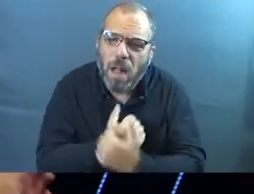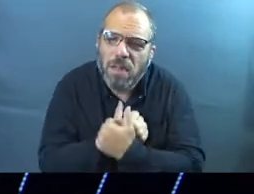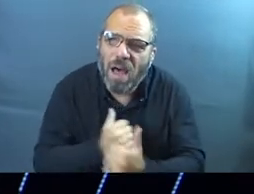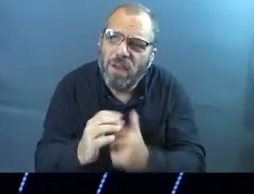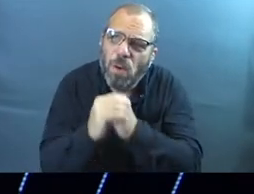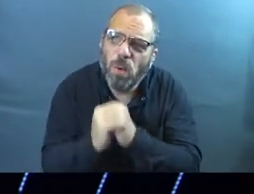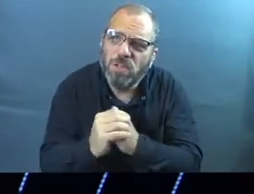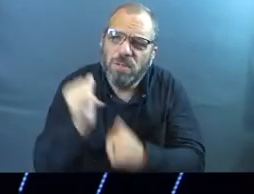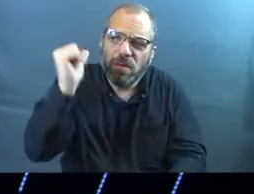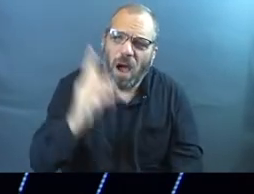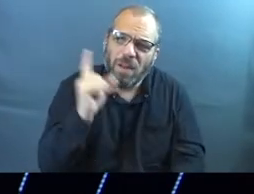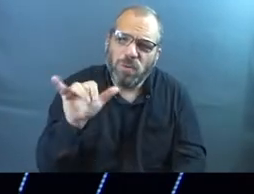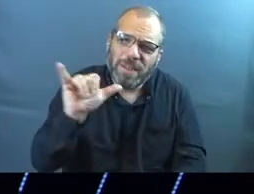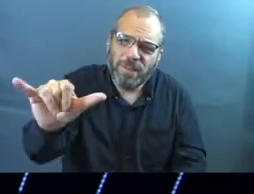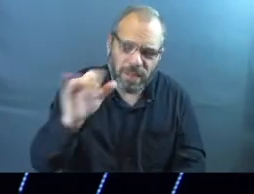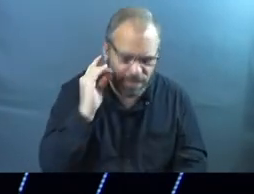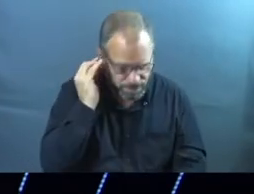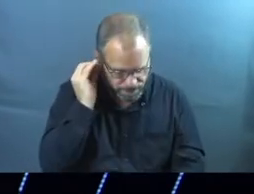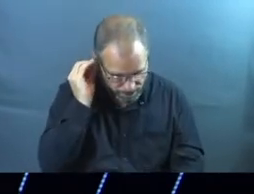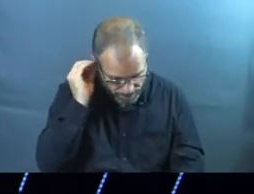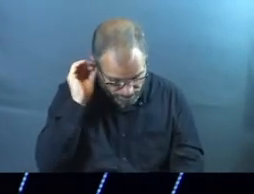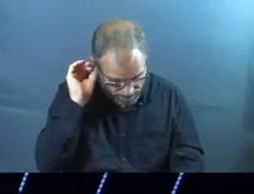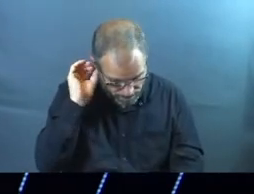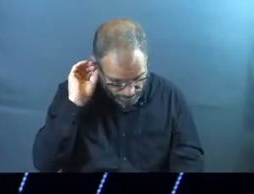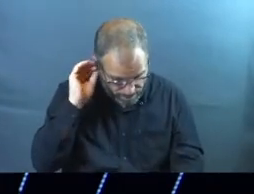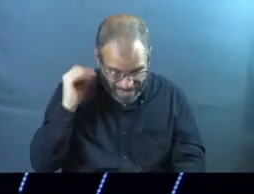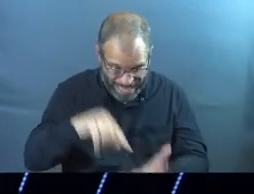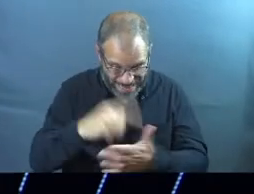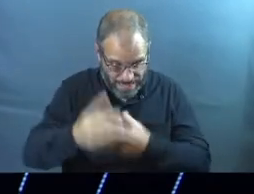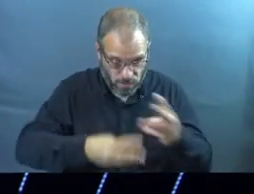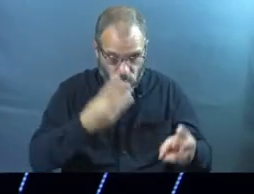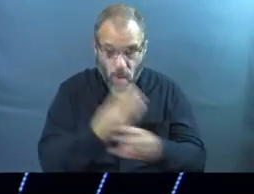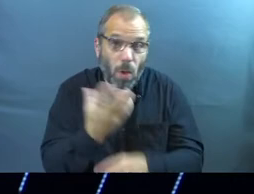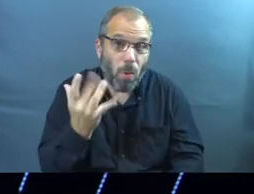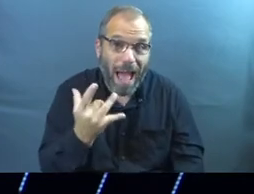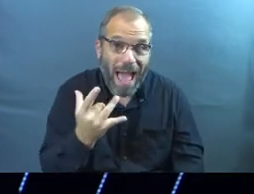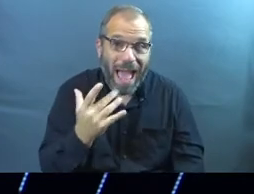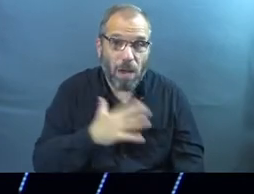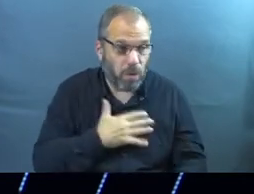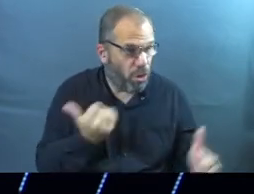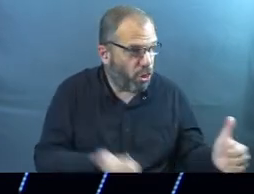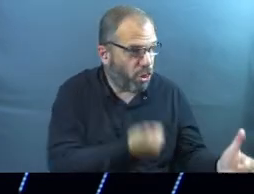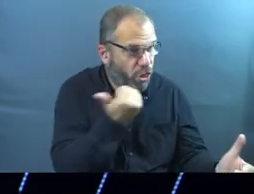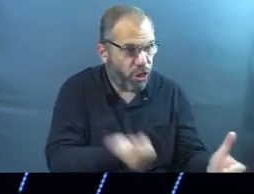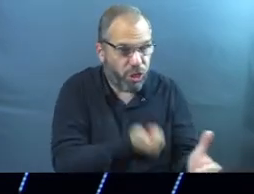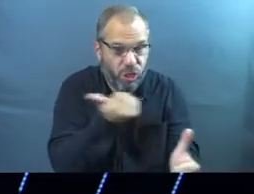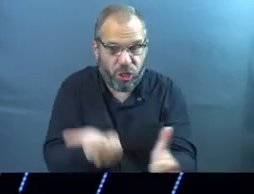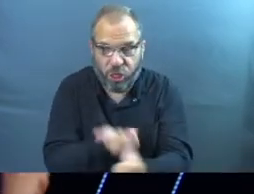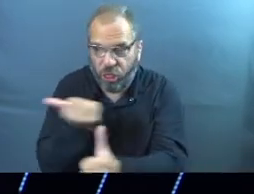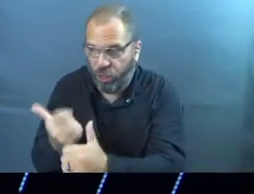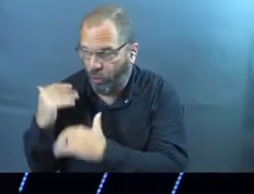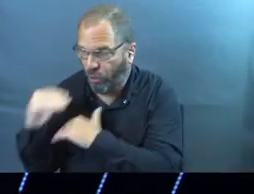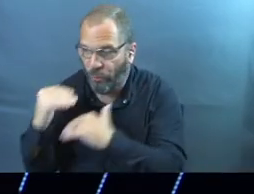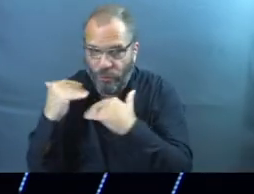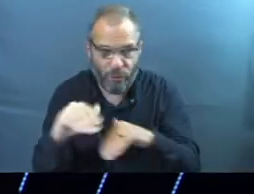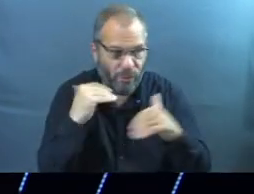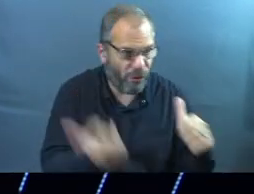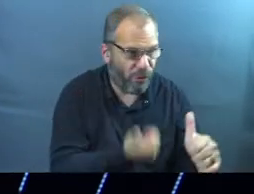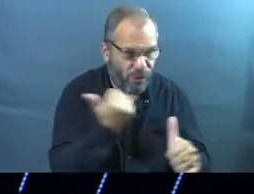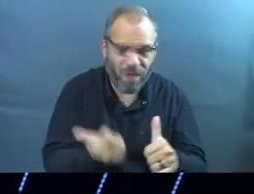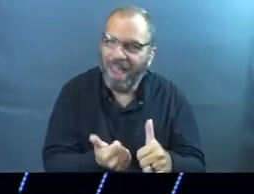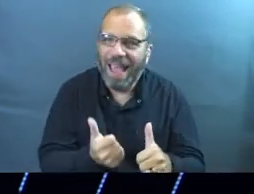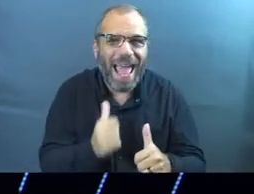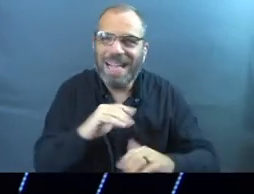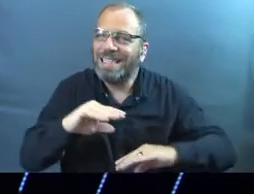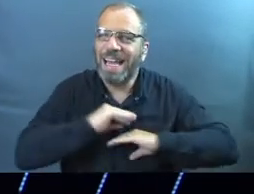an infinite God. And so many of our problems in this world are the fact that we keep chasing after finite things in this world and they